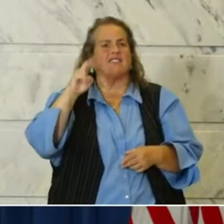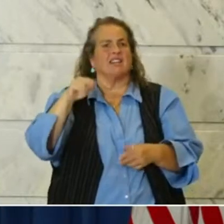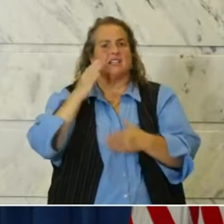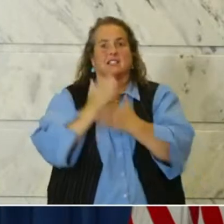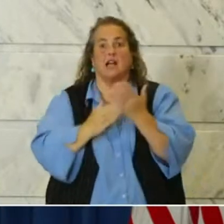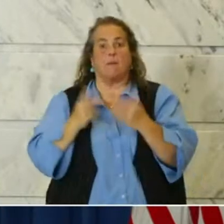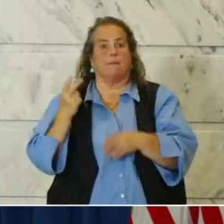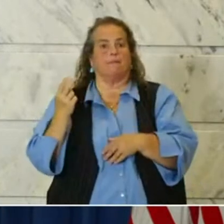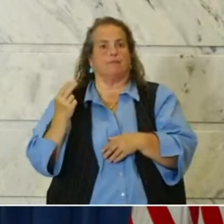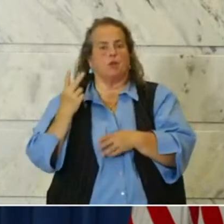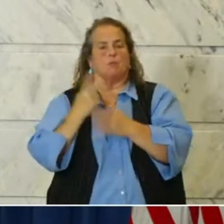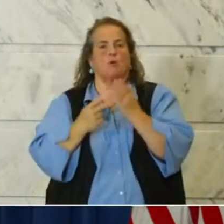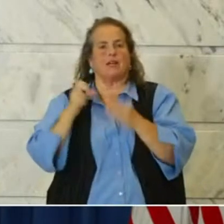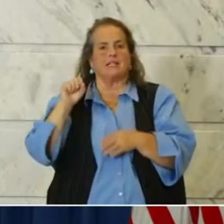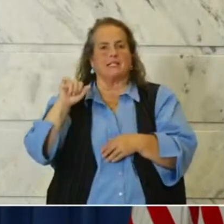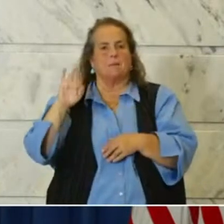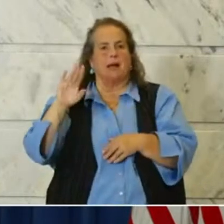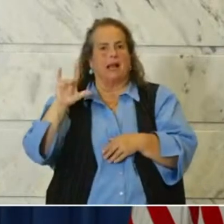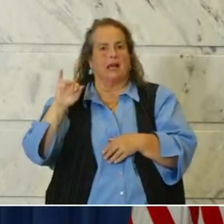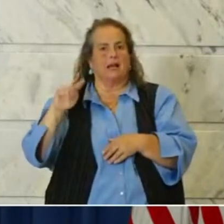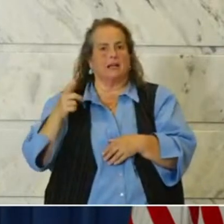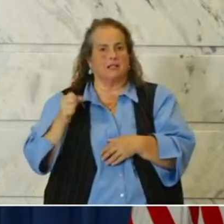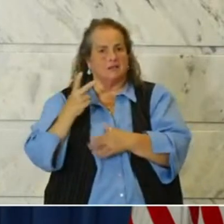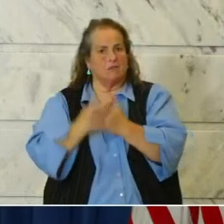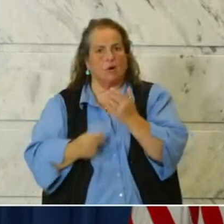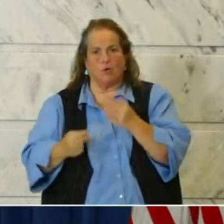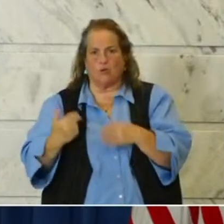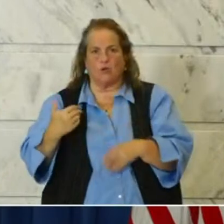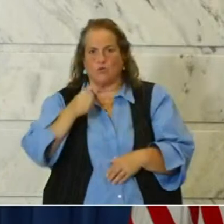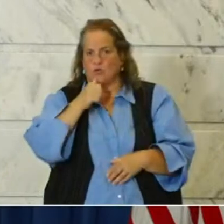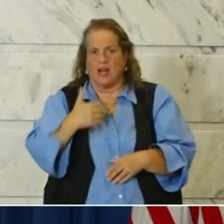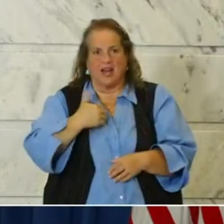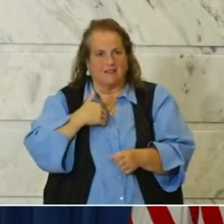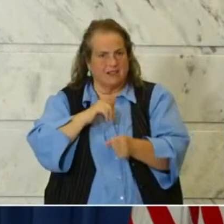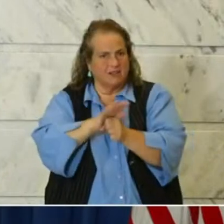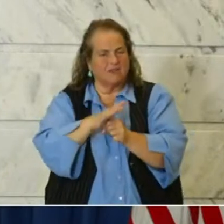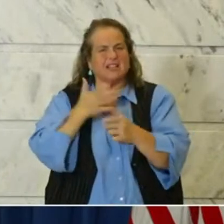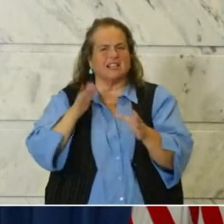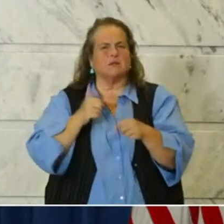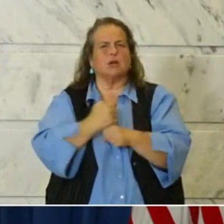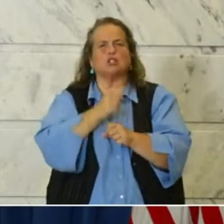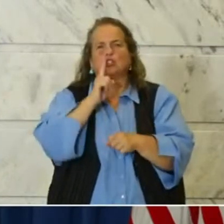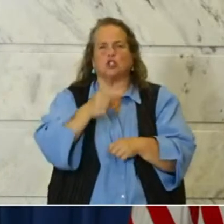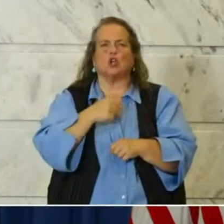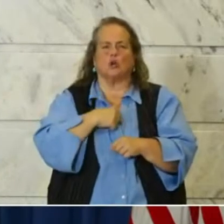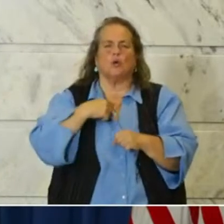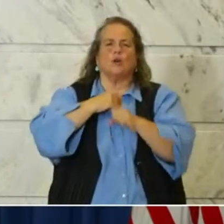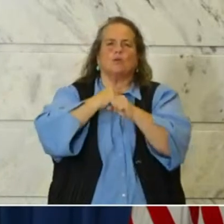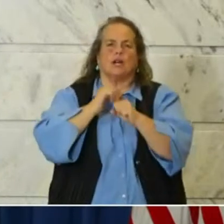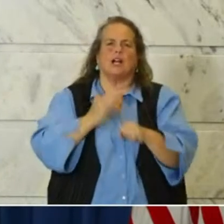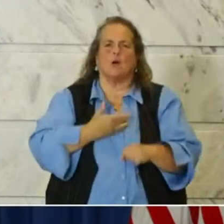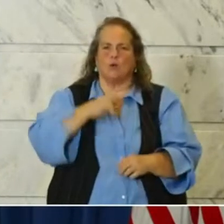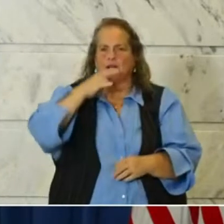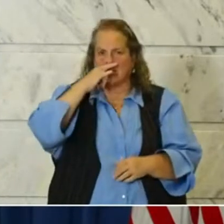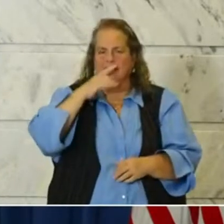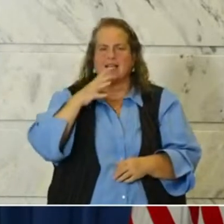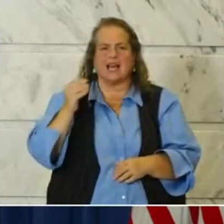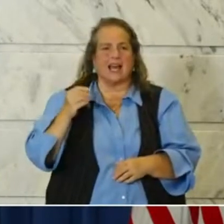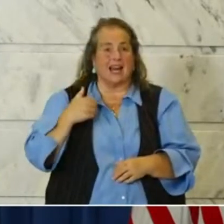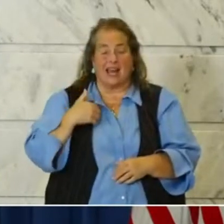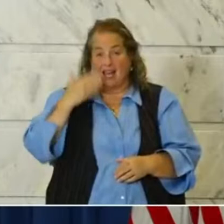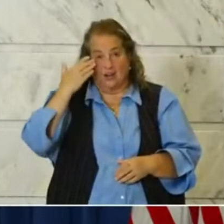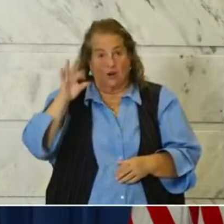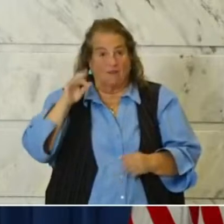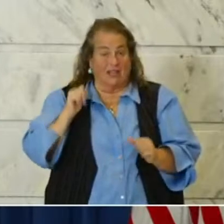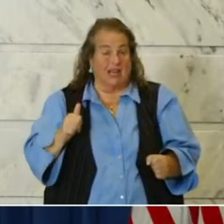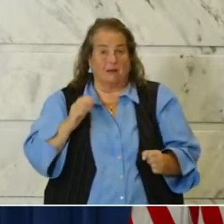both positive in here. Let's make sure that we're protecting our kids. And I don't know if there can be